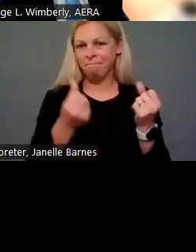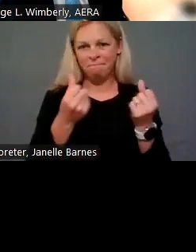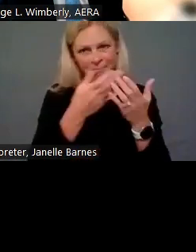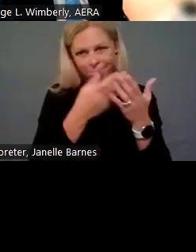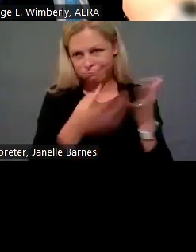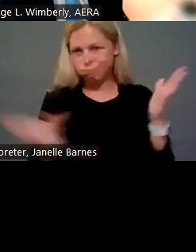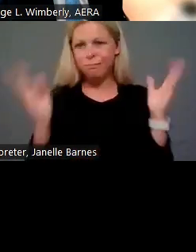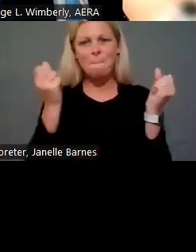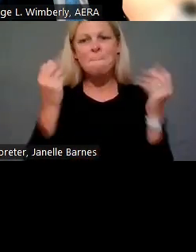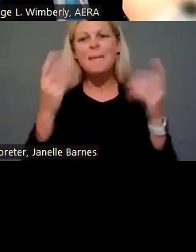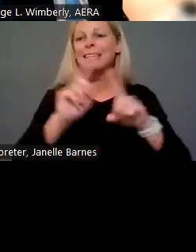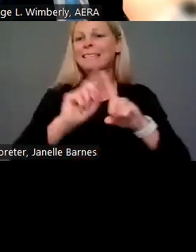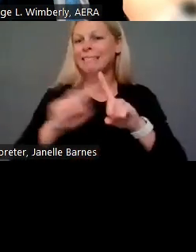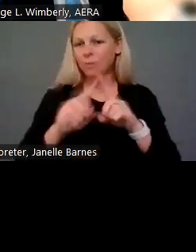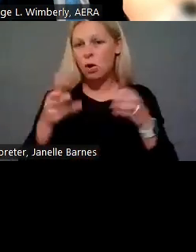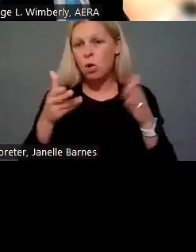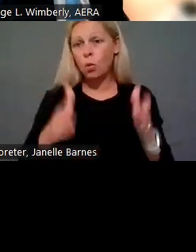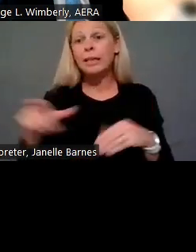broad here.